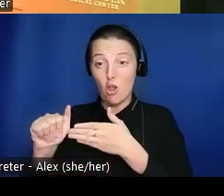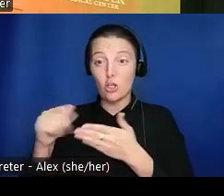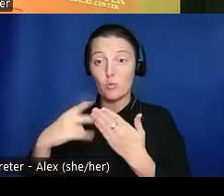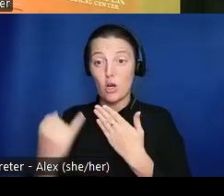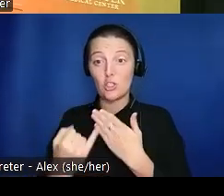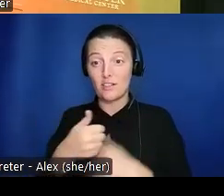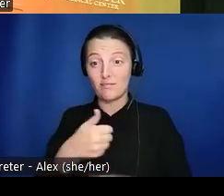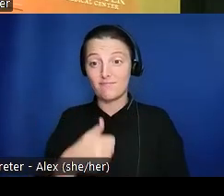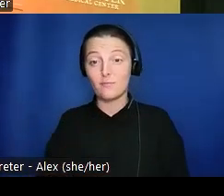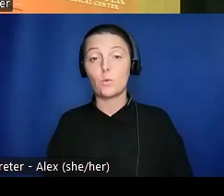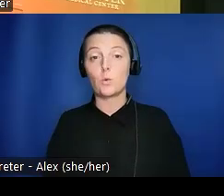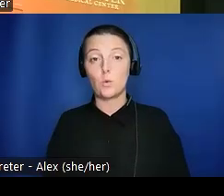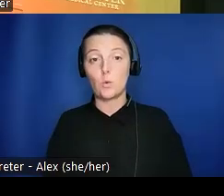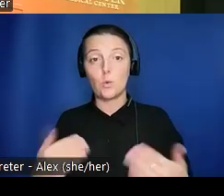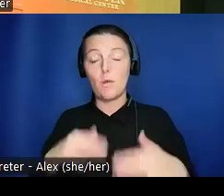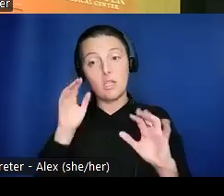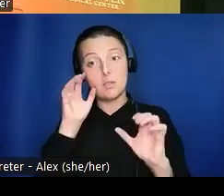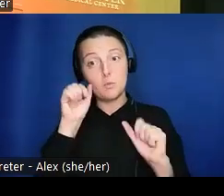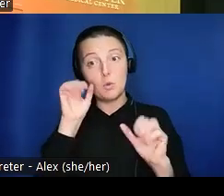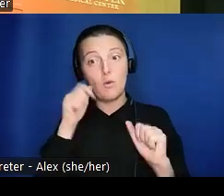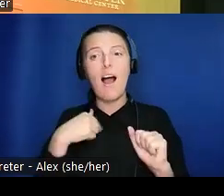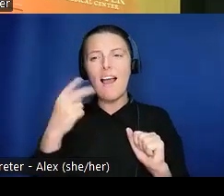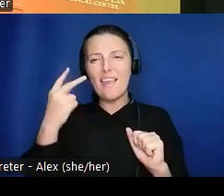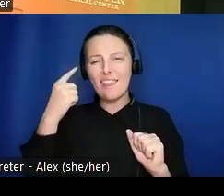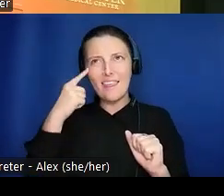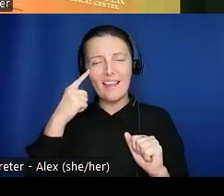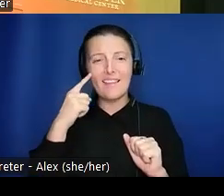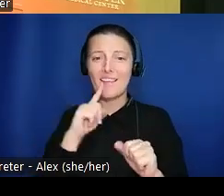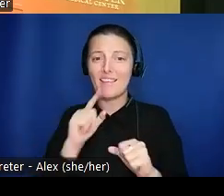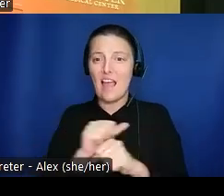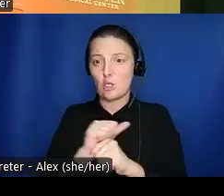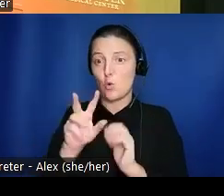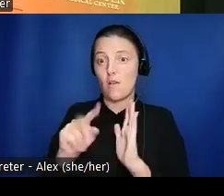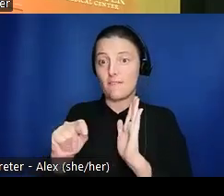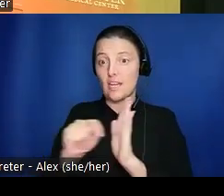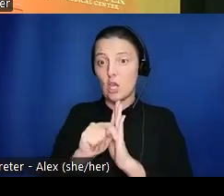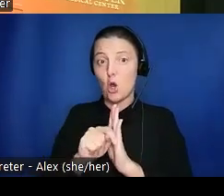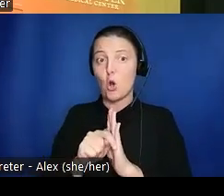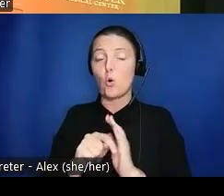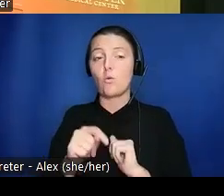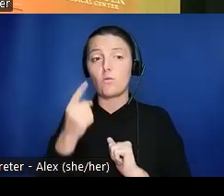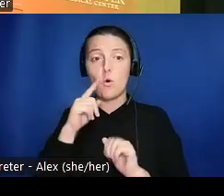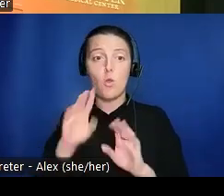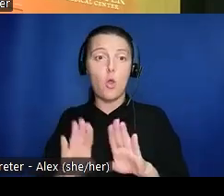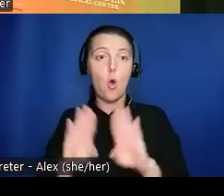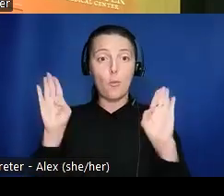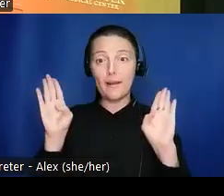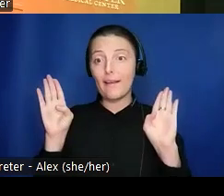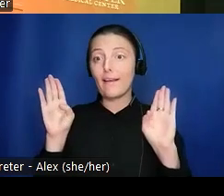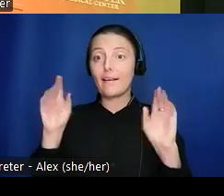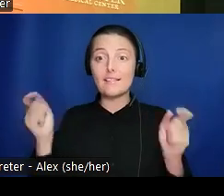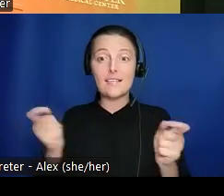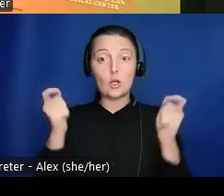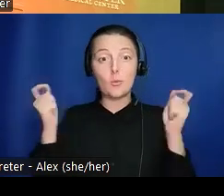I think that the actual video of the opening ceremonies and etc. ribbon cutting is still up in